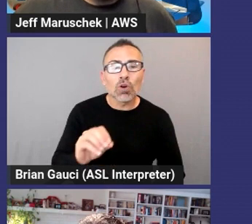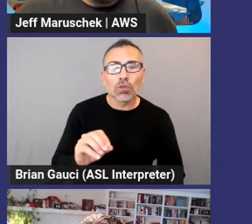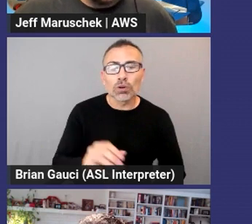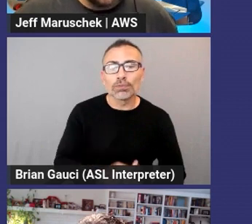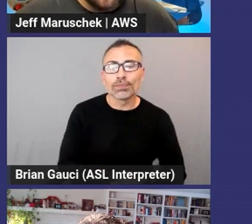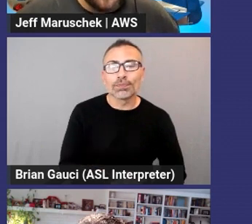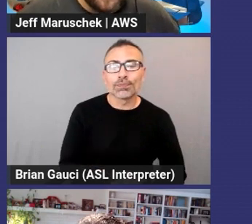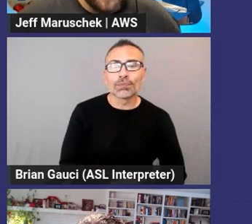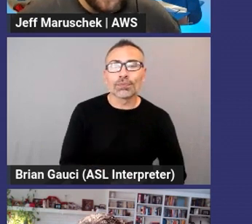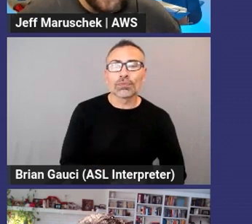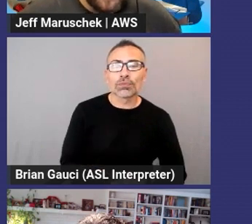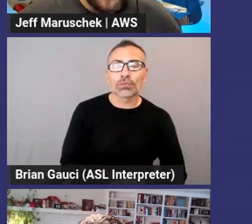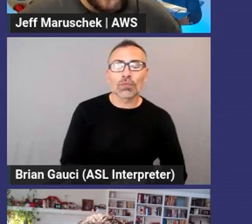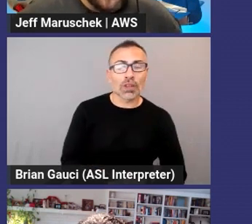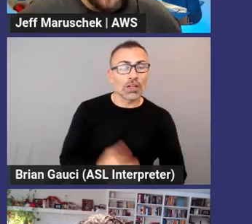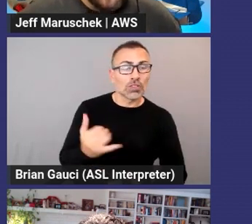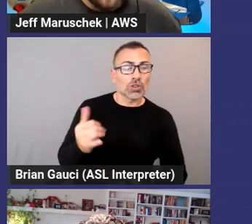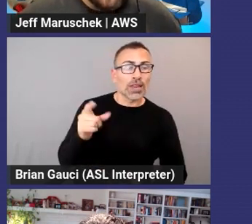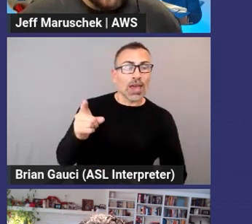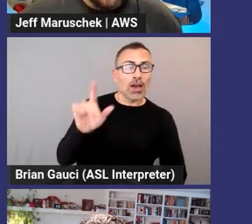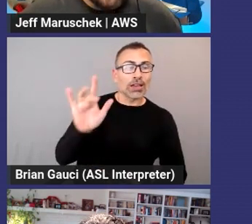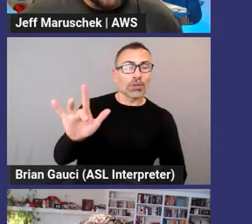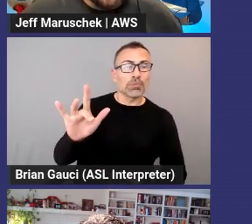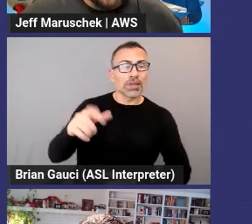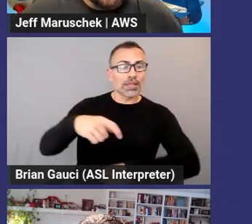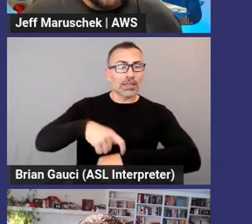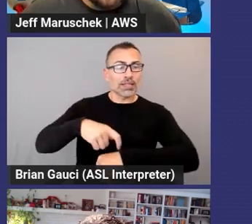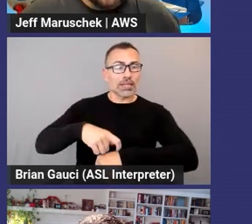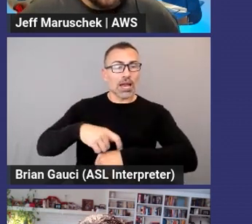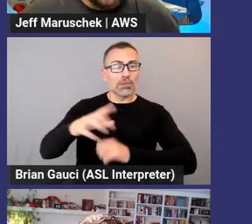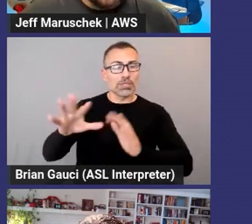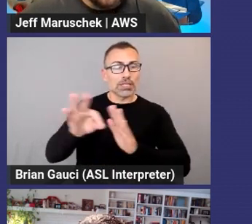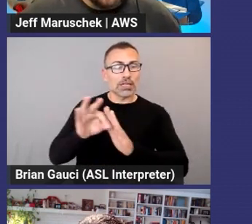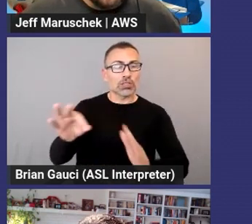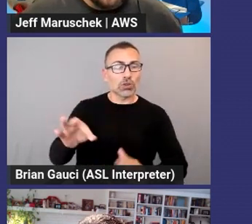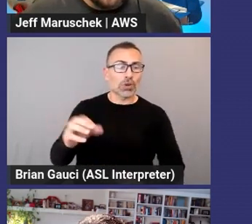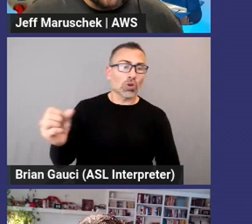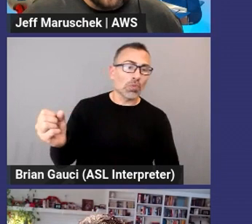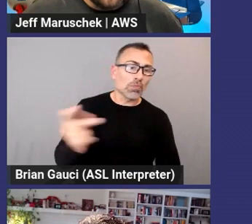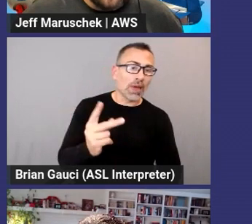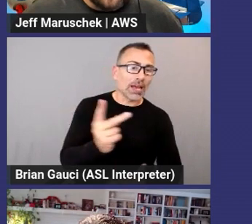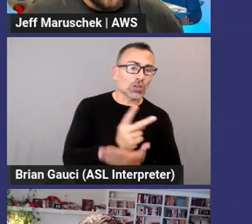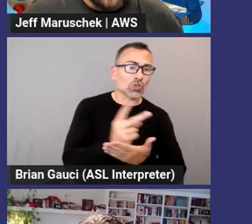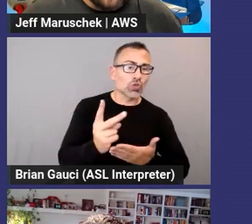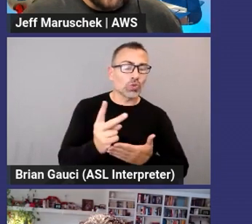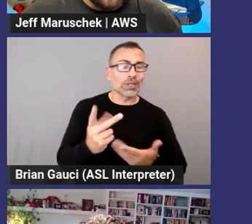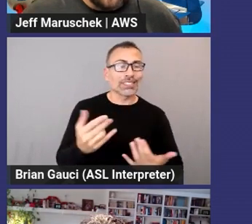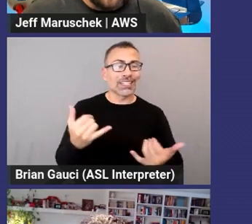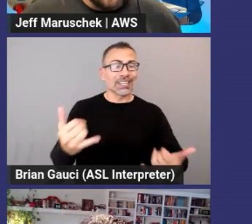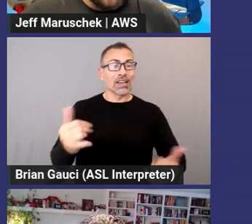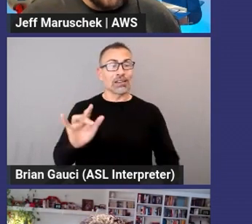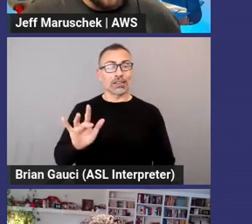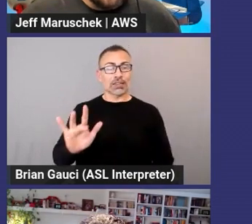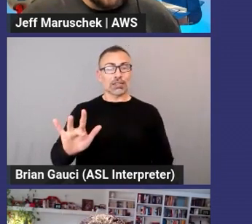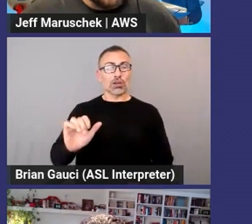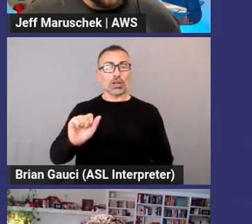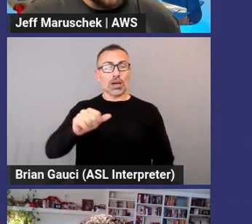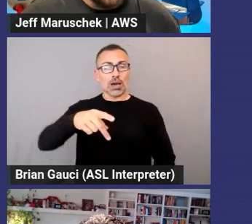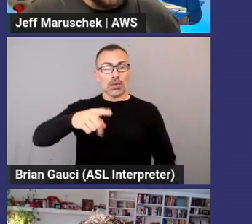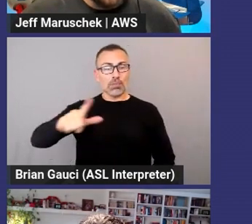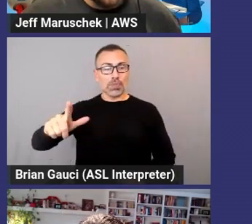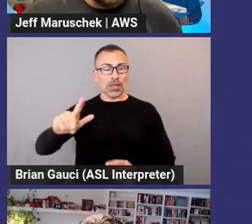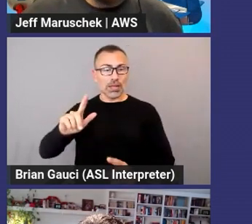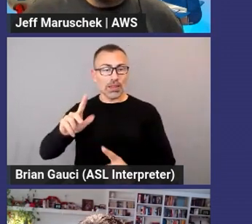can come here, pick the time selector. Let's go back to 2 weeks, hit and apply. As again, you can choose to view